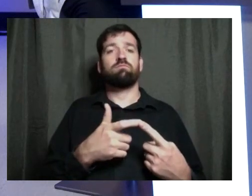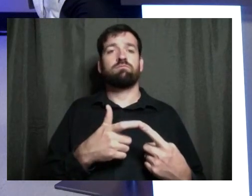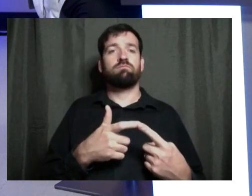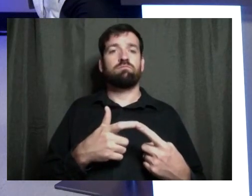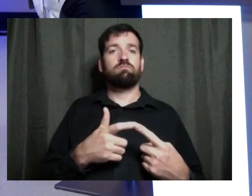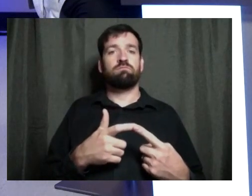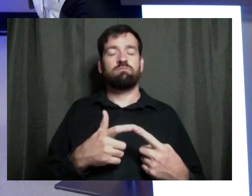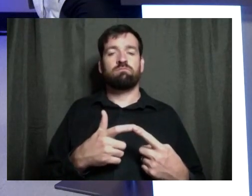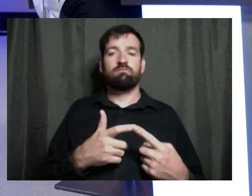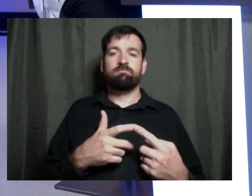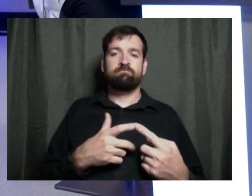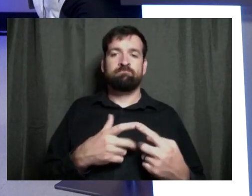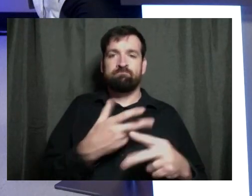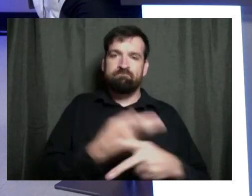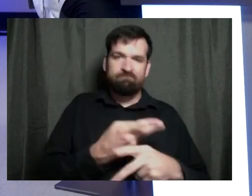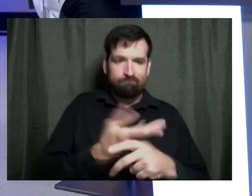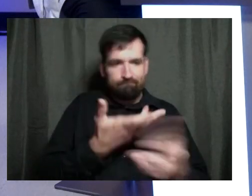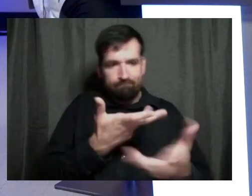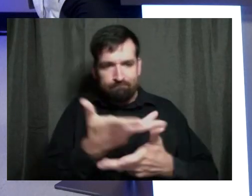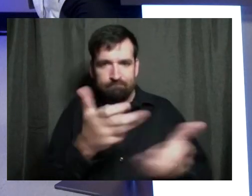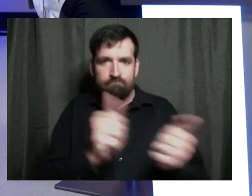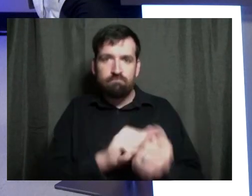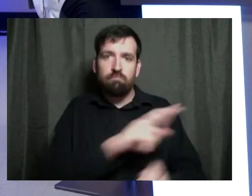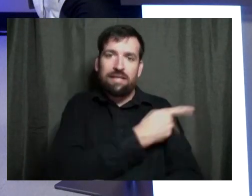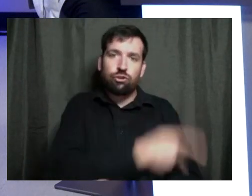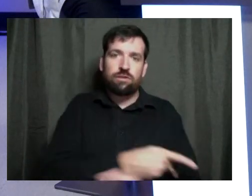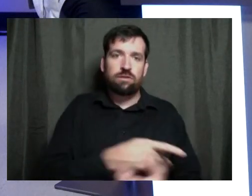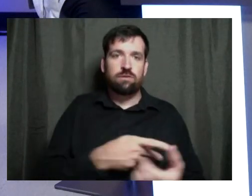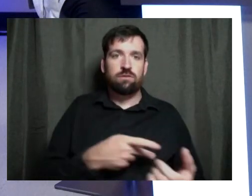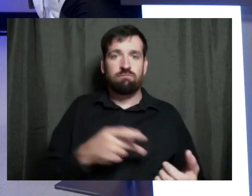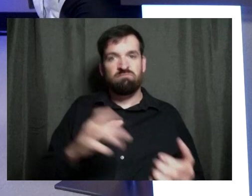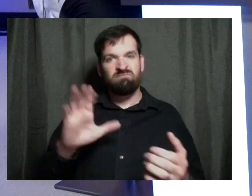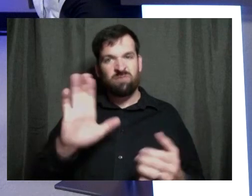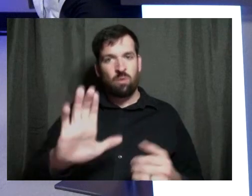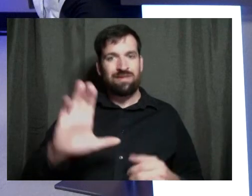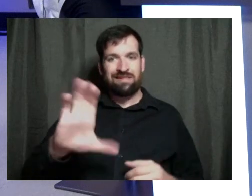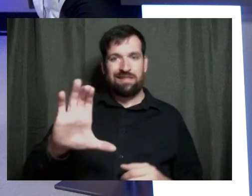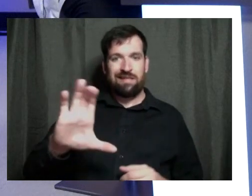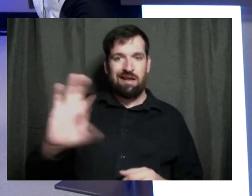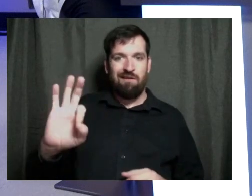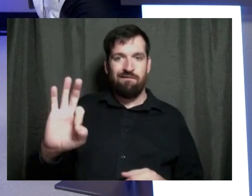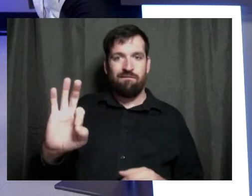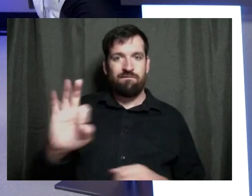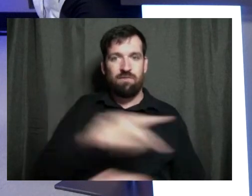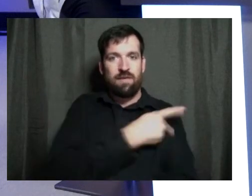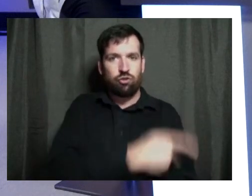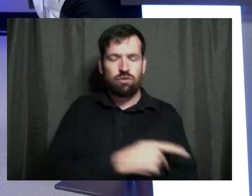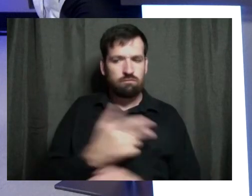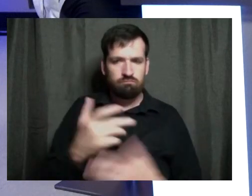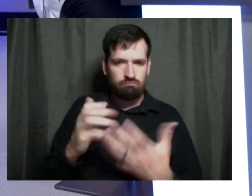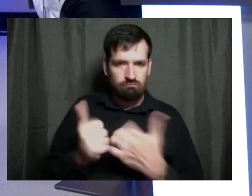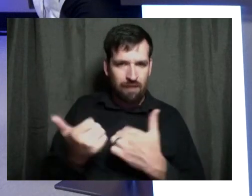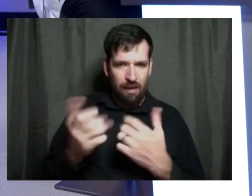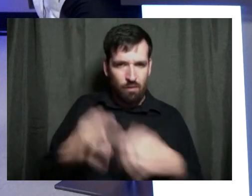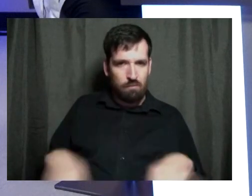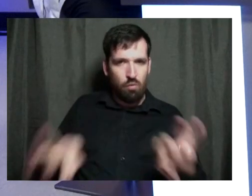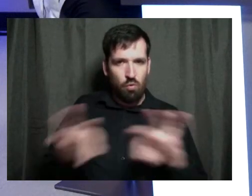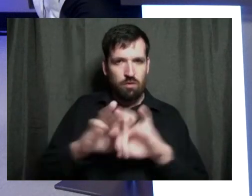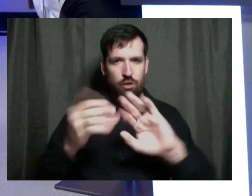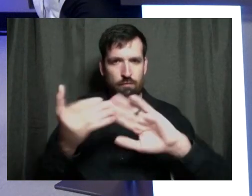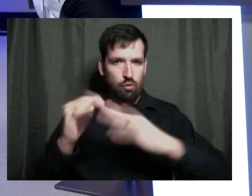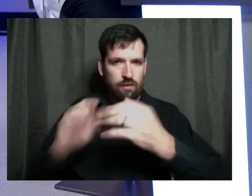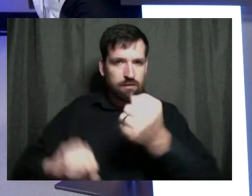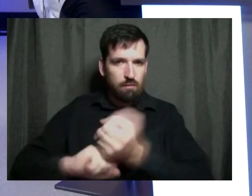handling patients and, your CF patients and families, how important is community support, places for people to